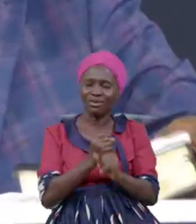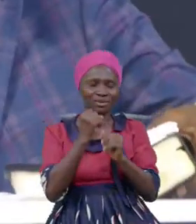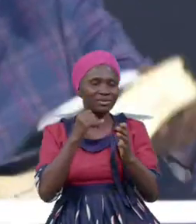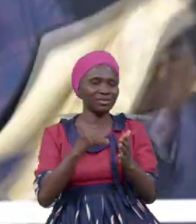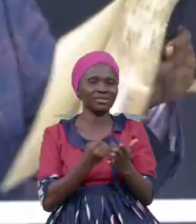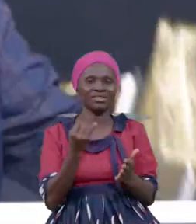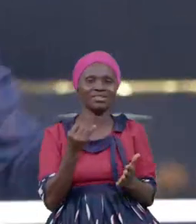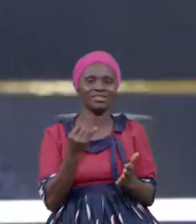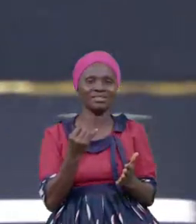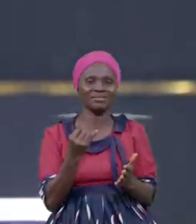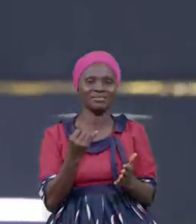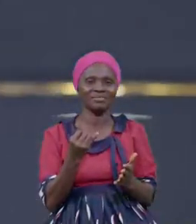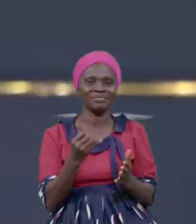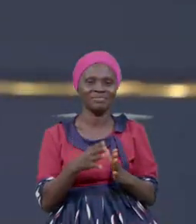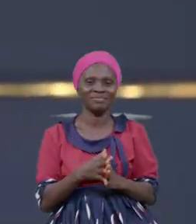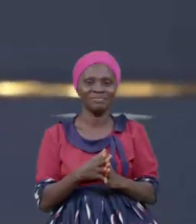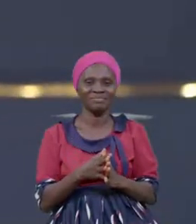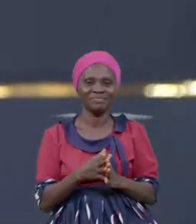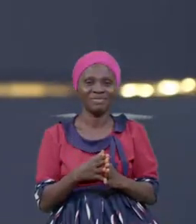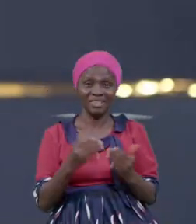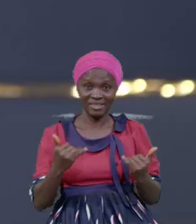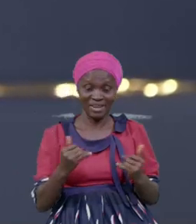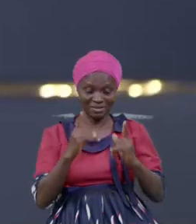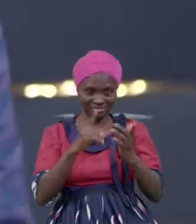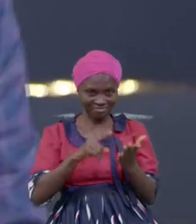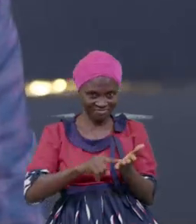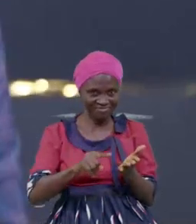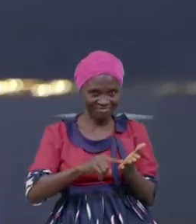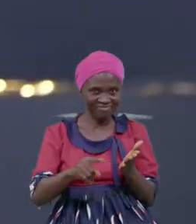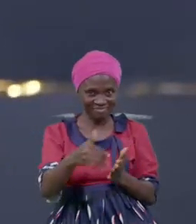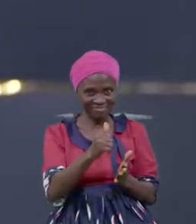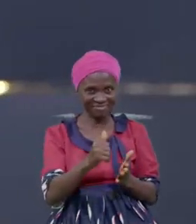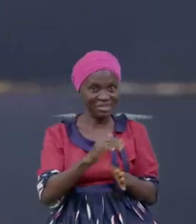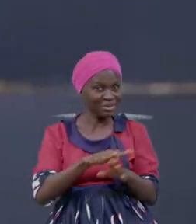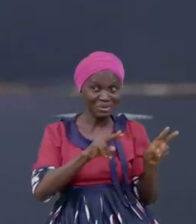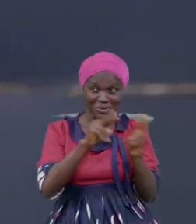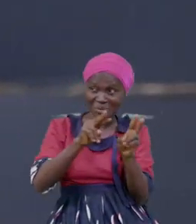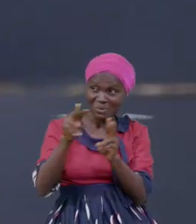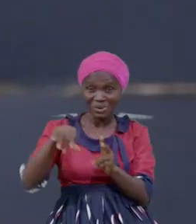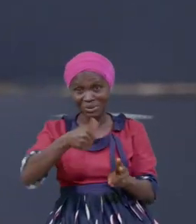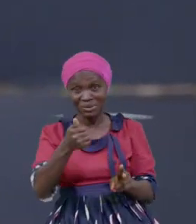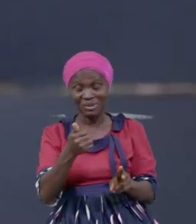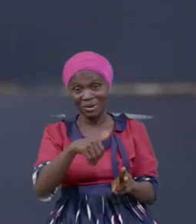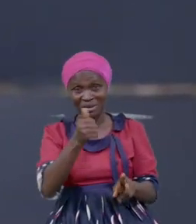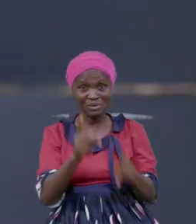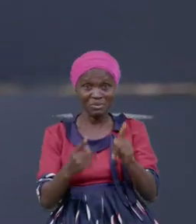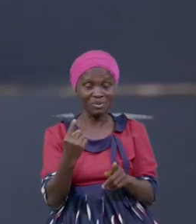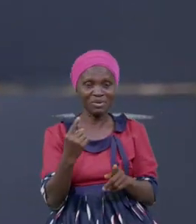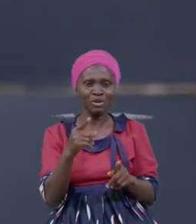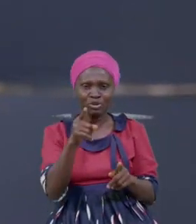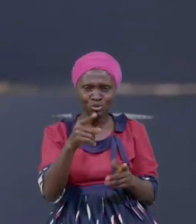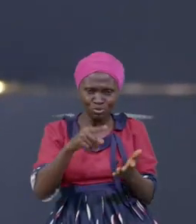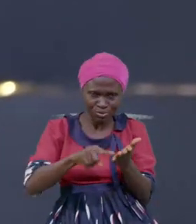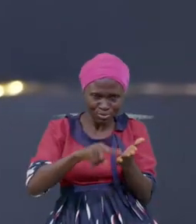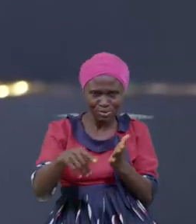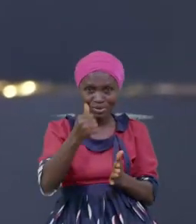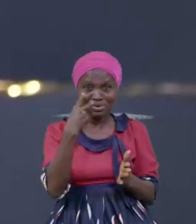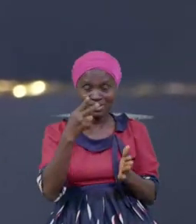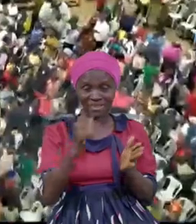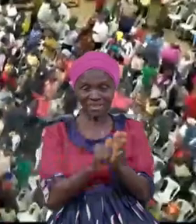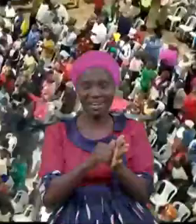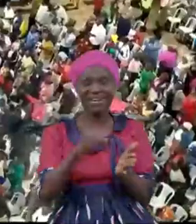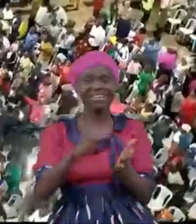watch others. Check up yourself. Look at yourself there. See where that thing was. Look at it. It's